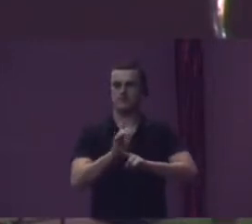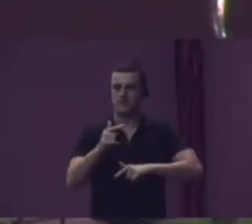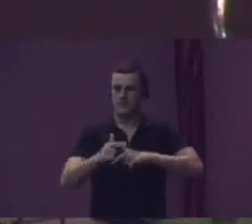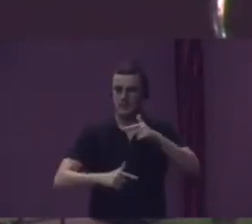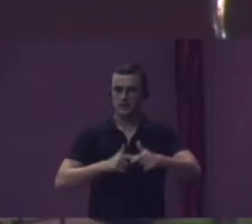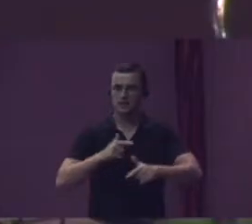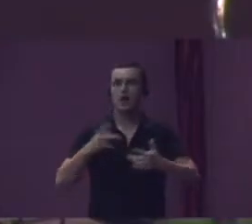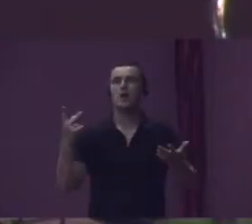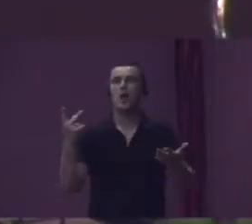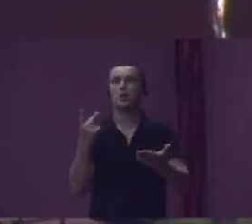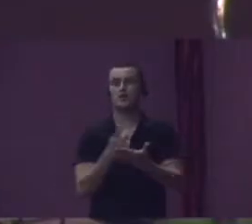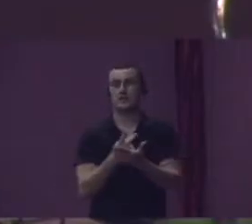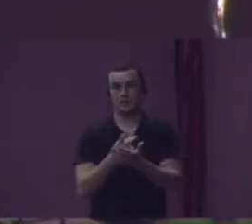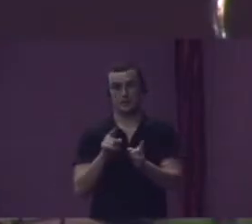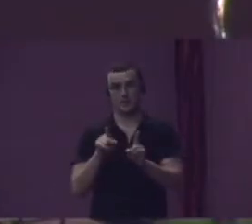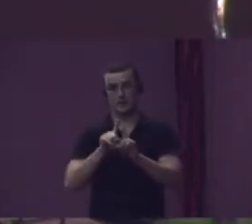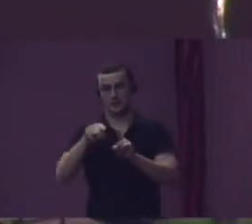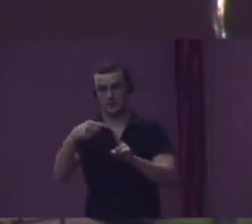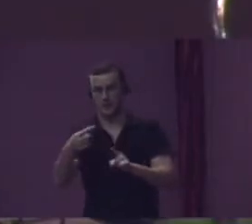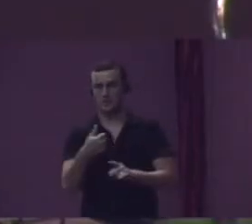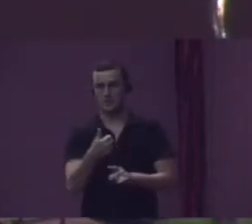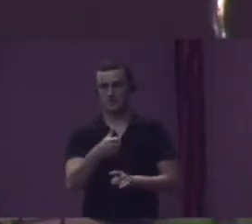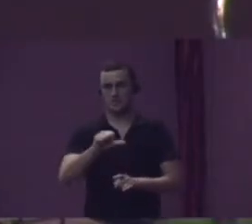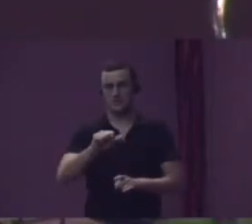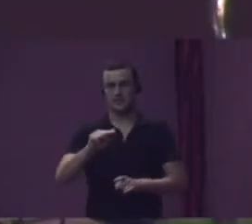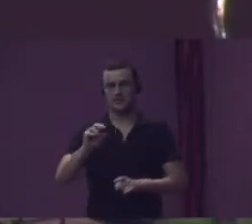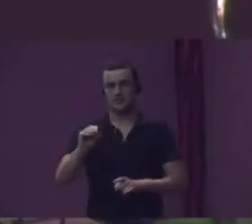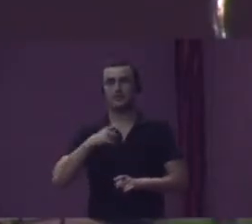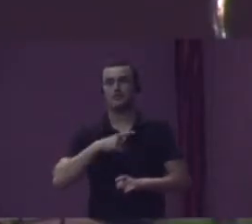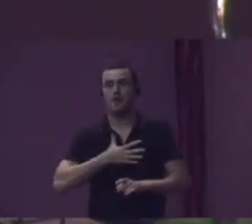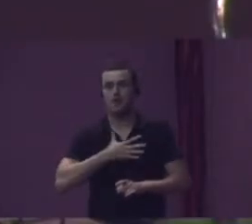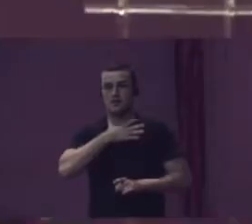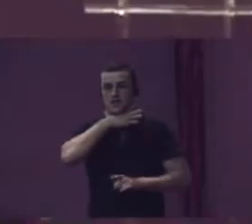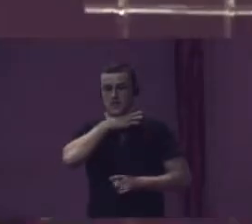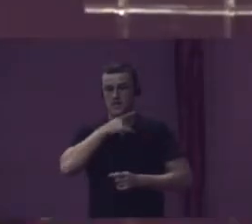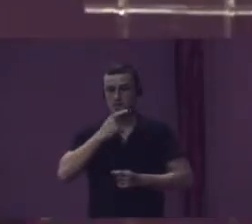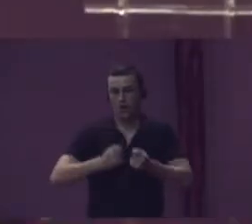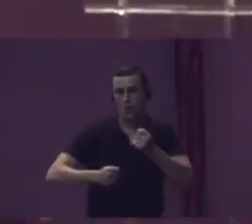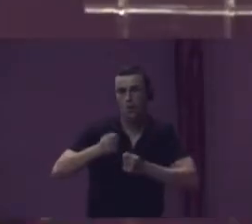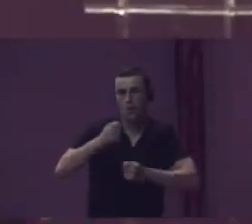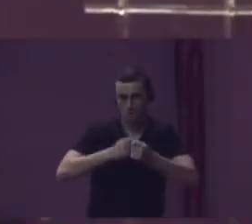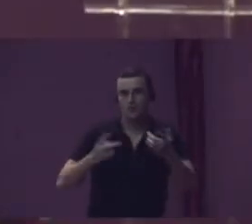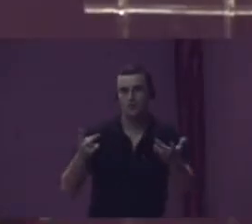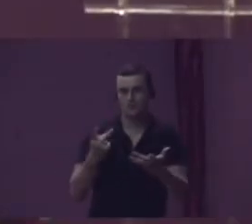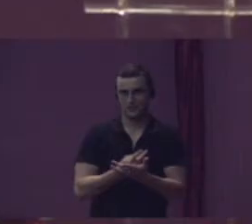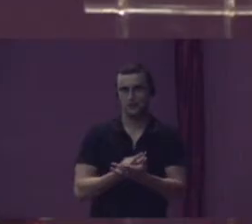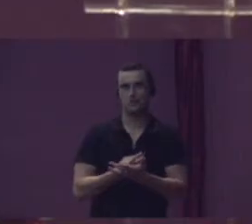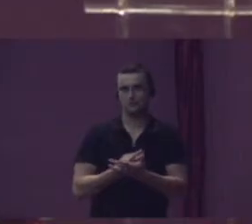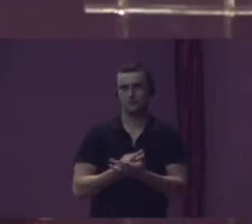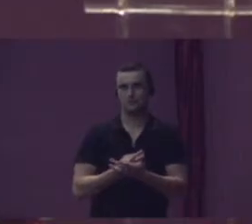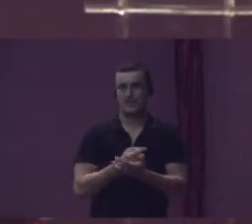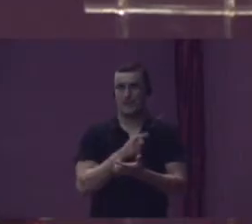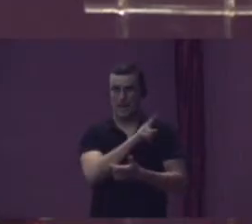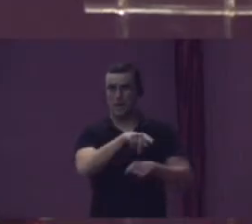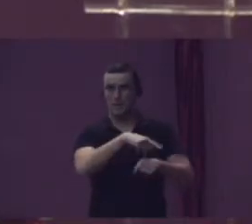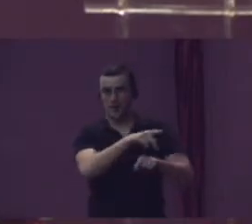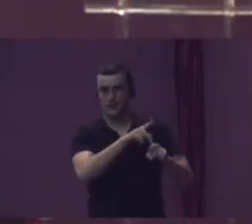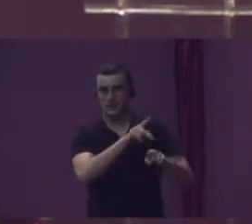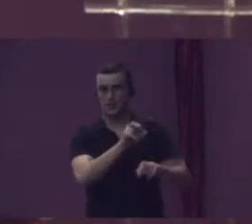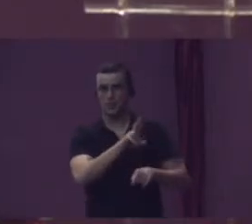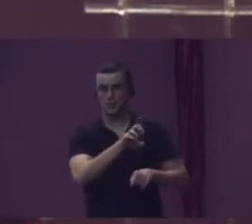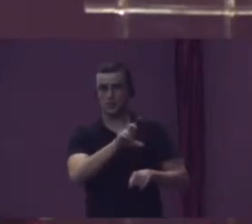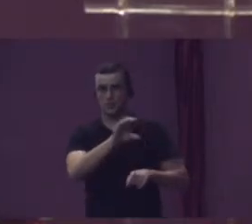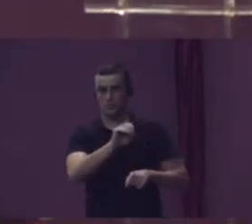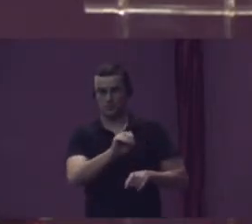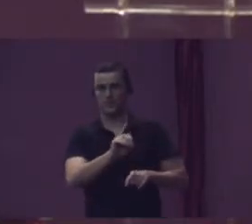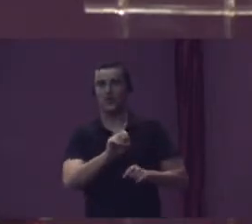significant expansion of federal welfare programs motivated many women to leave their home in search of jobs